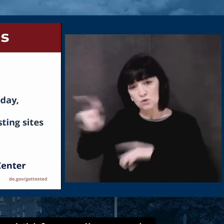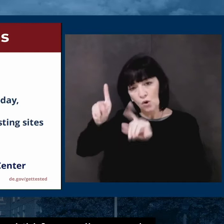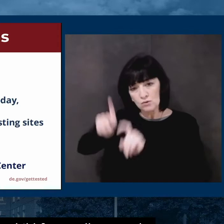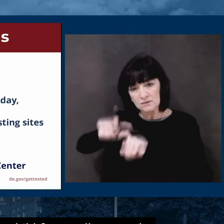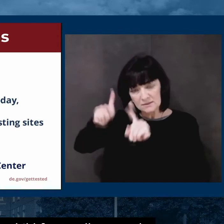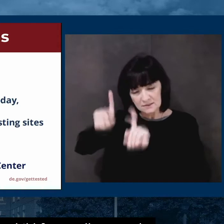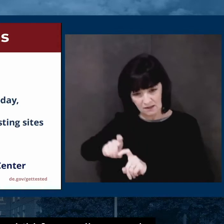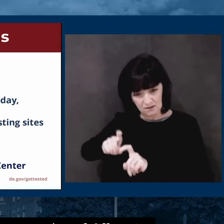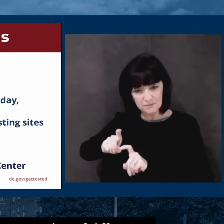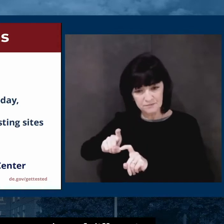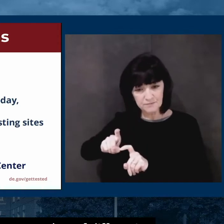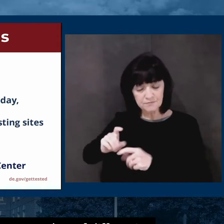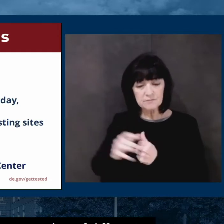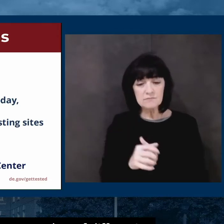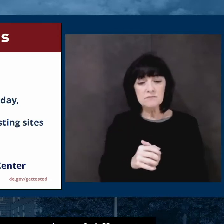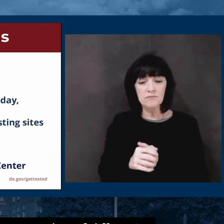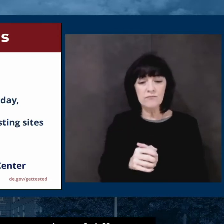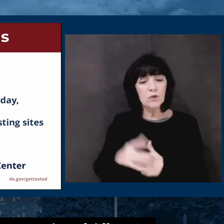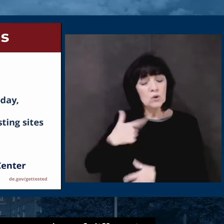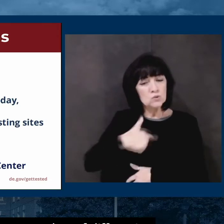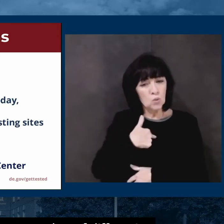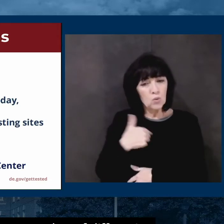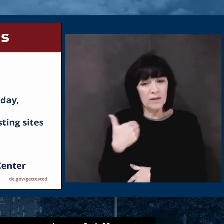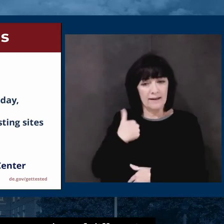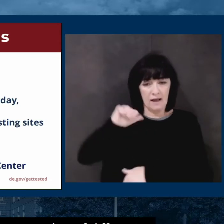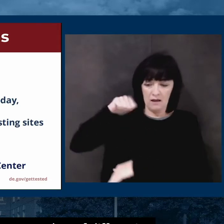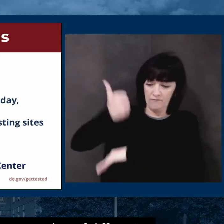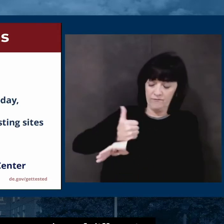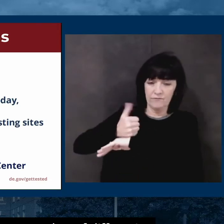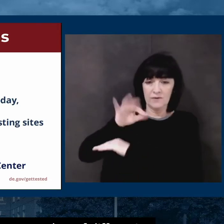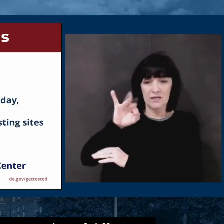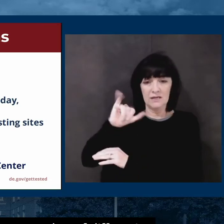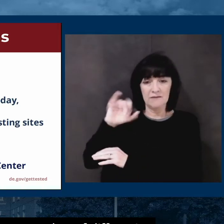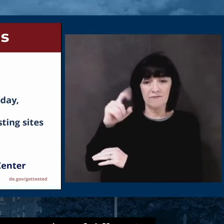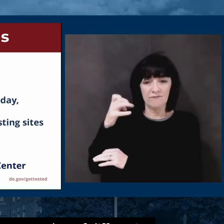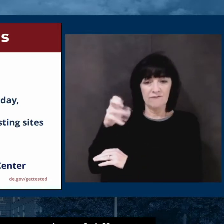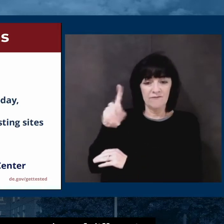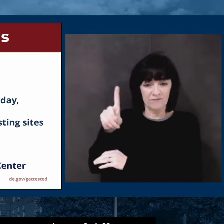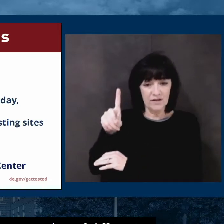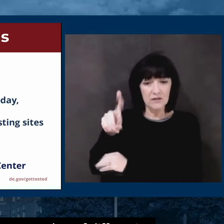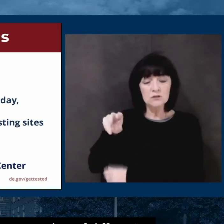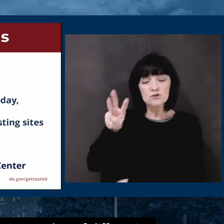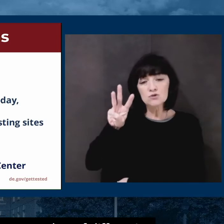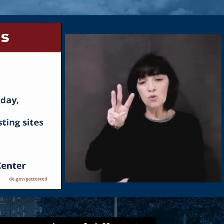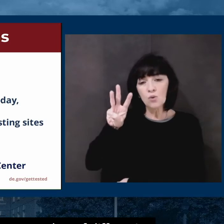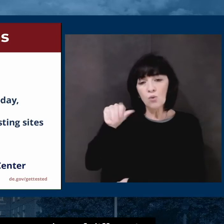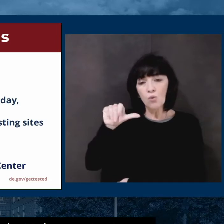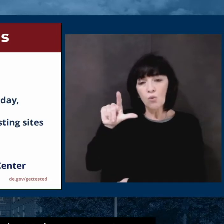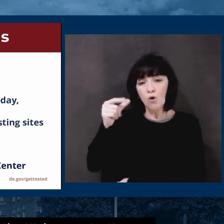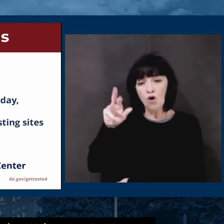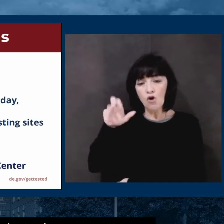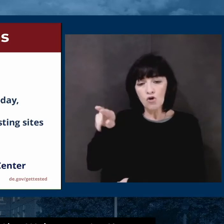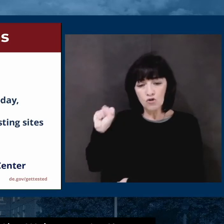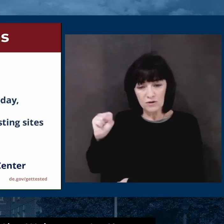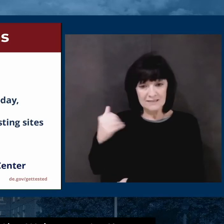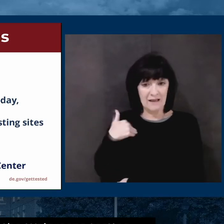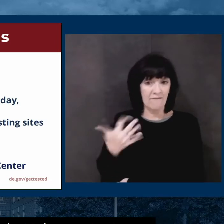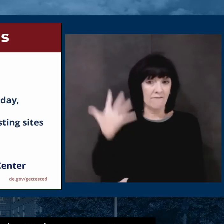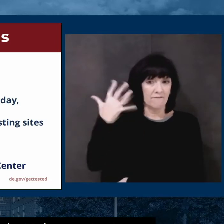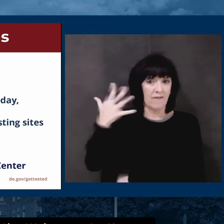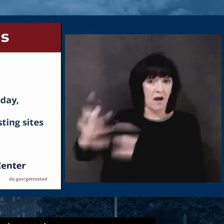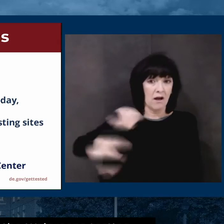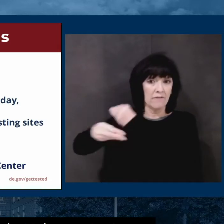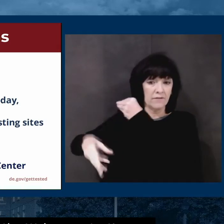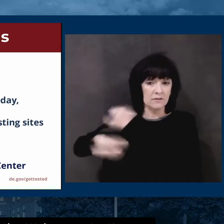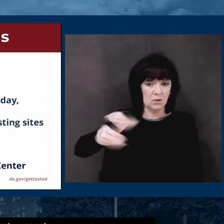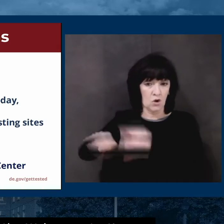begins with our fixed testing infrastructure at our Walgreens testing sites, a number of which are all over the state. 5 new locations were opened